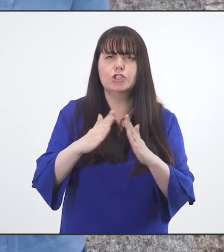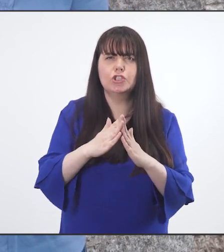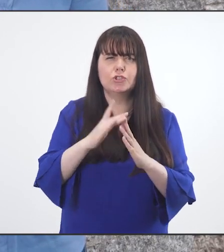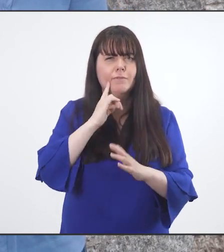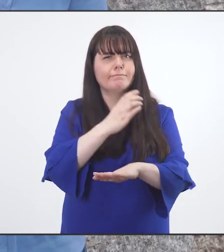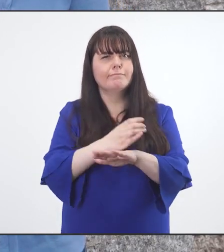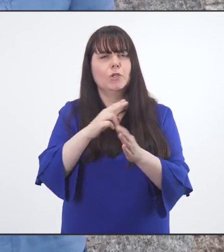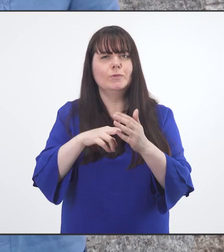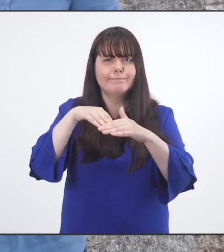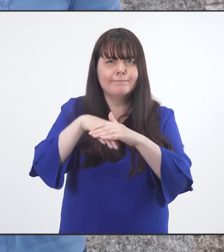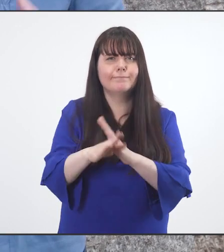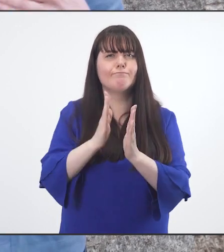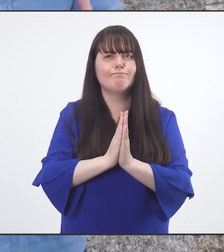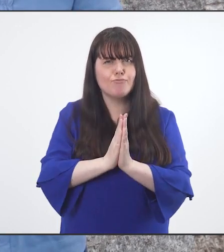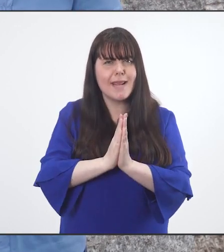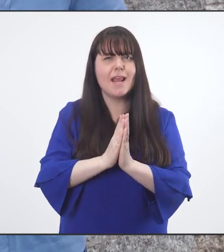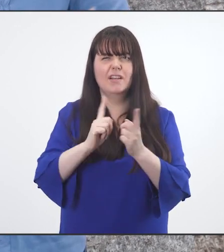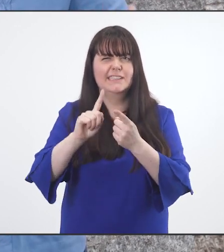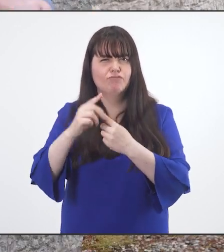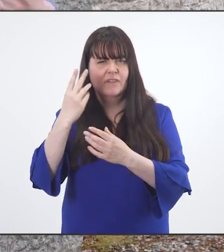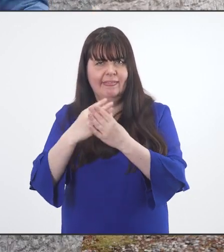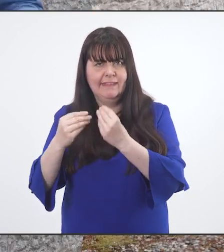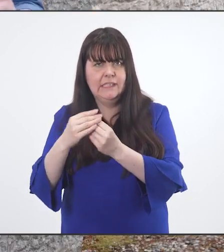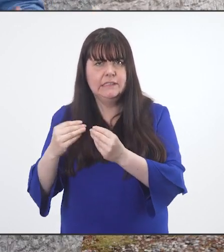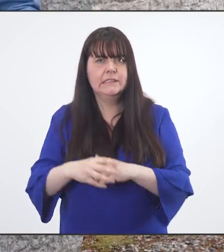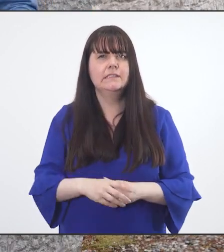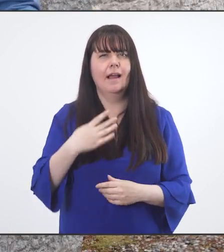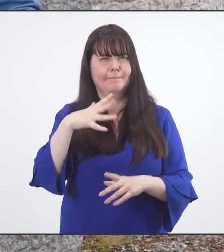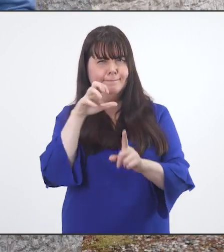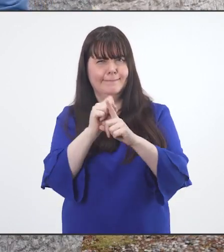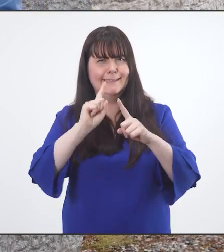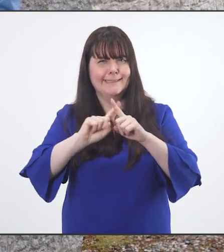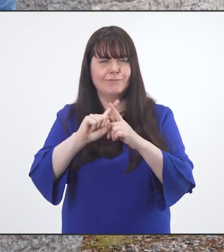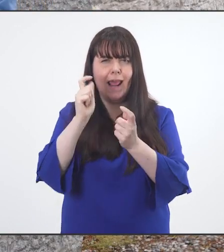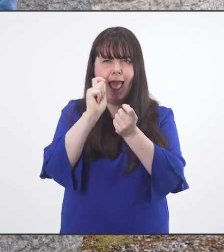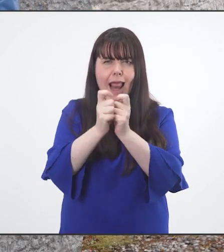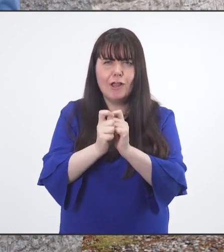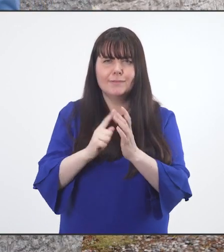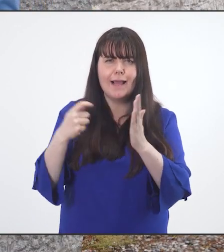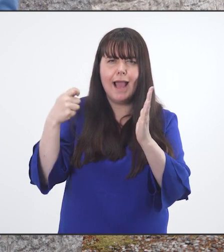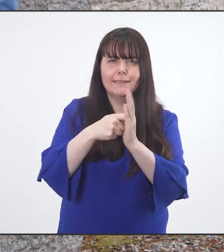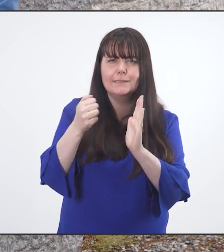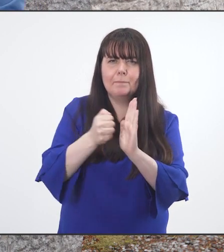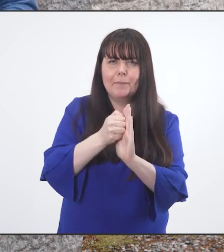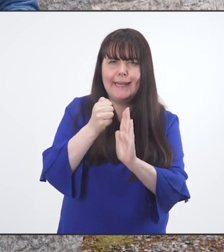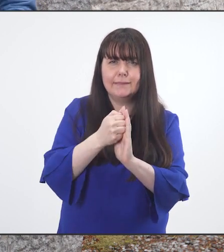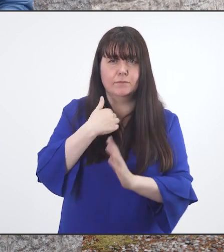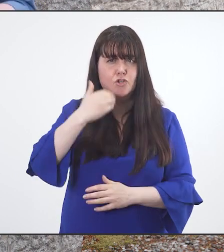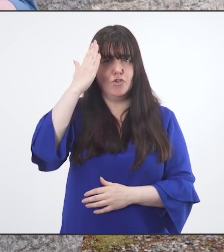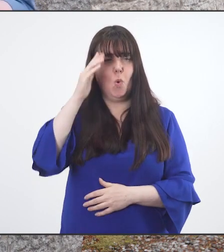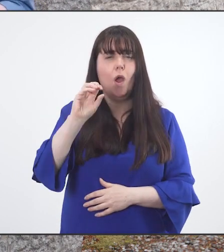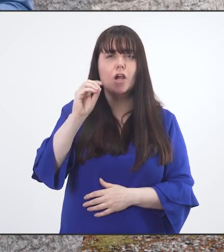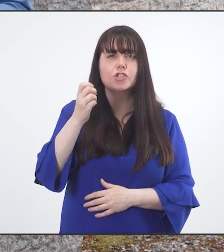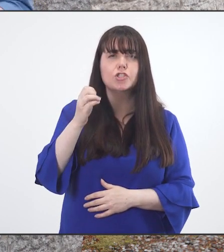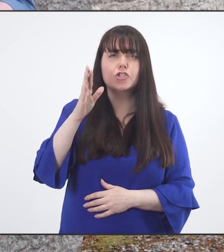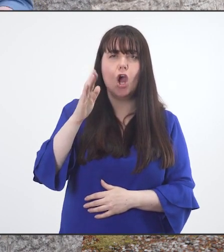wasn't a parish church, it seems to have continued to be used as a place of worship, of veneration, and we see numerous